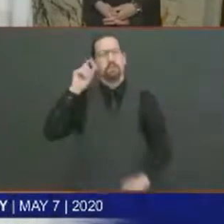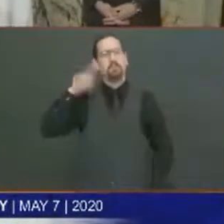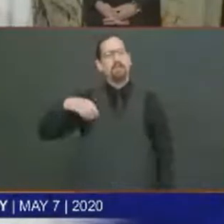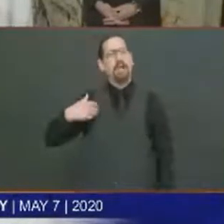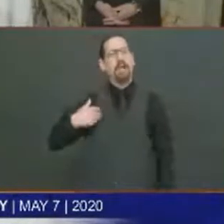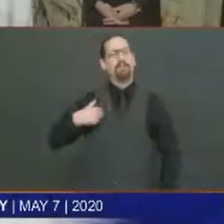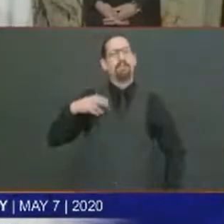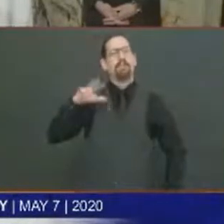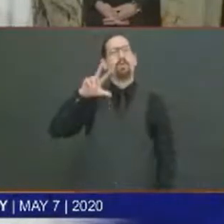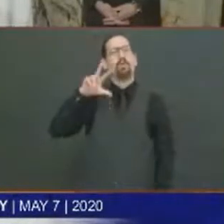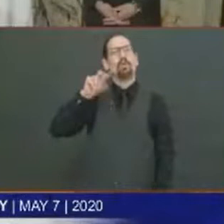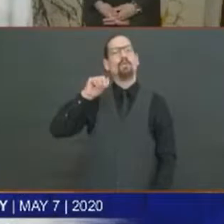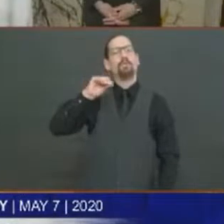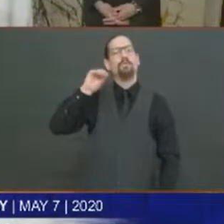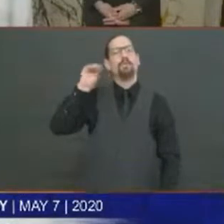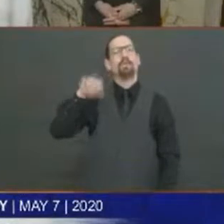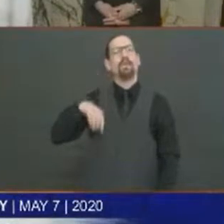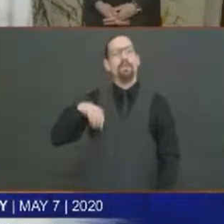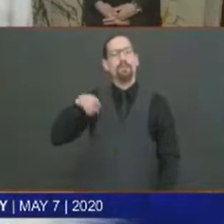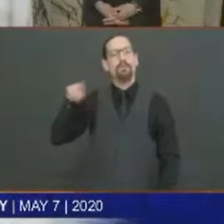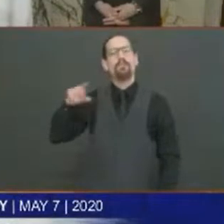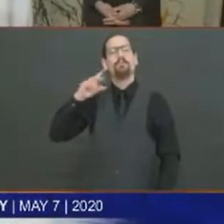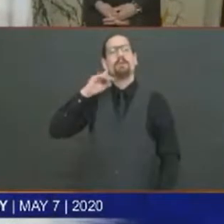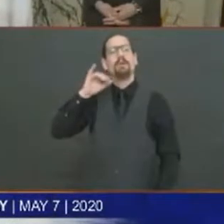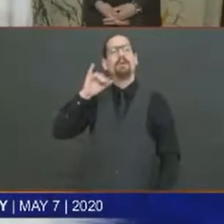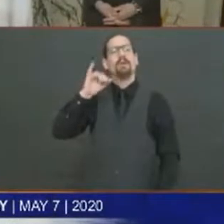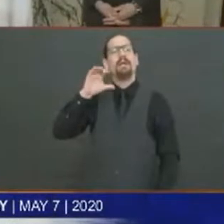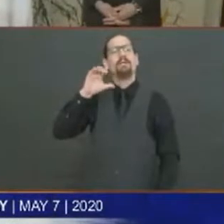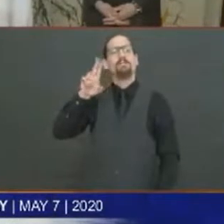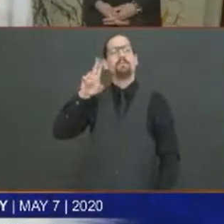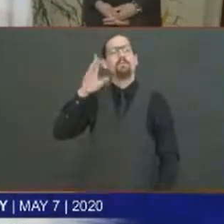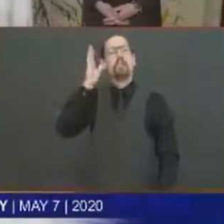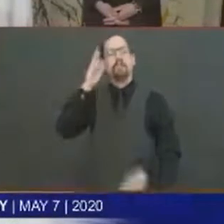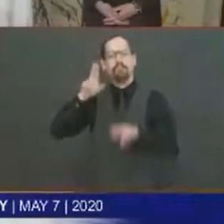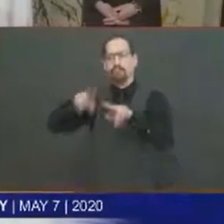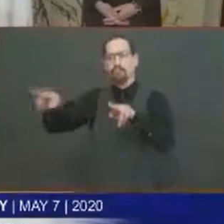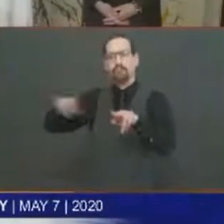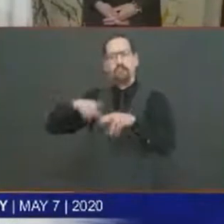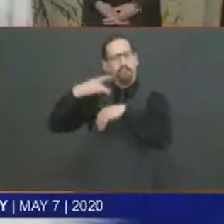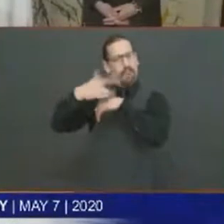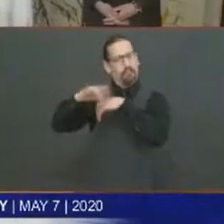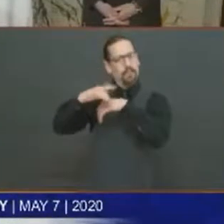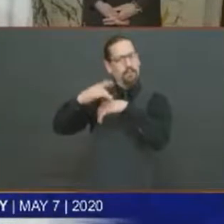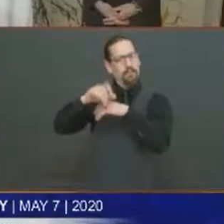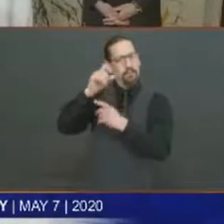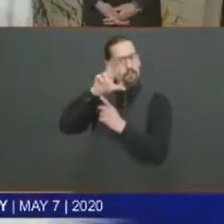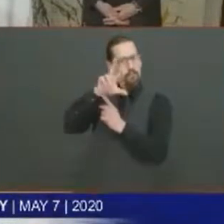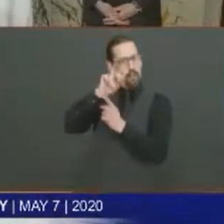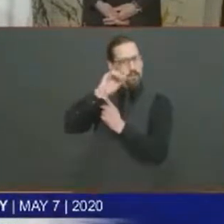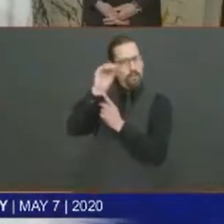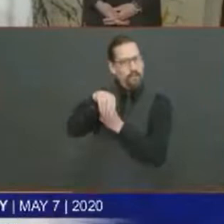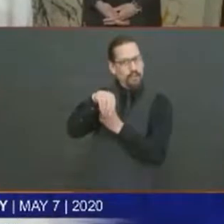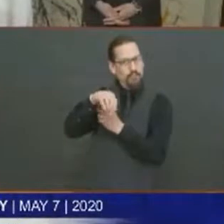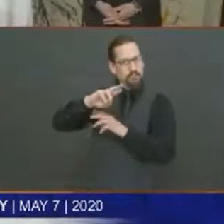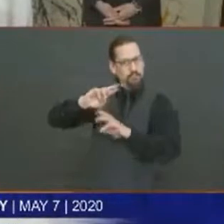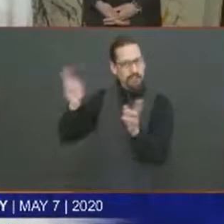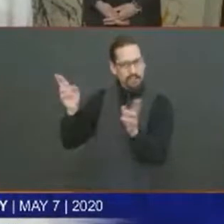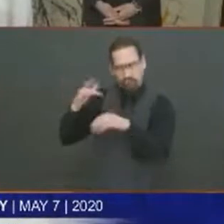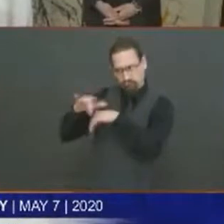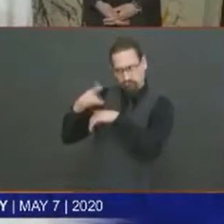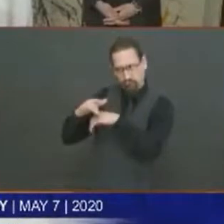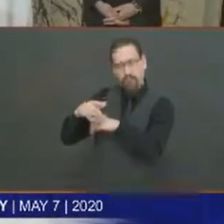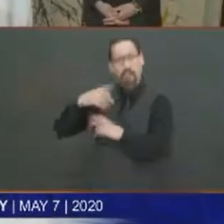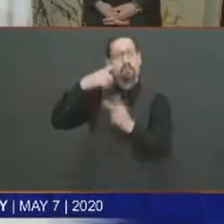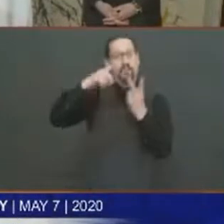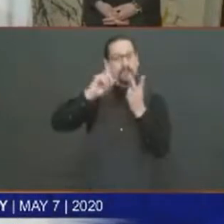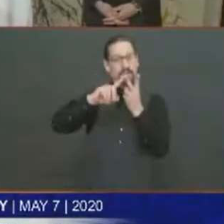open and a sufficient amount of personal protective equipment. At this point in time, we have 35%